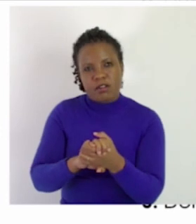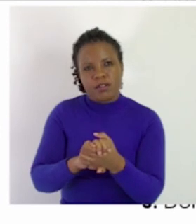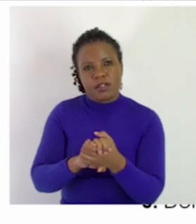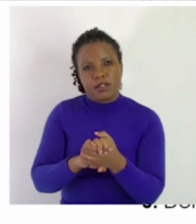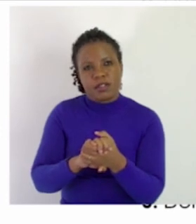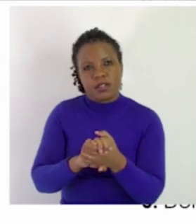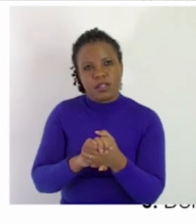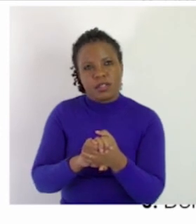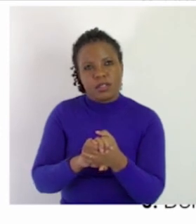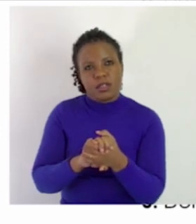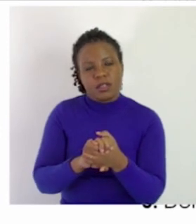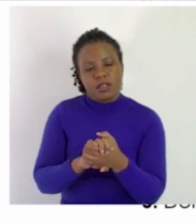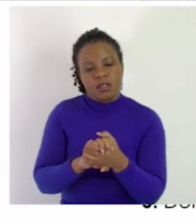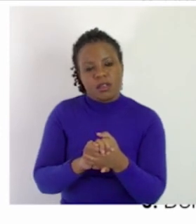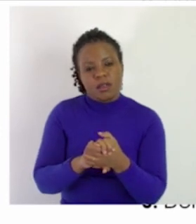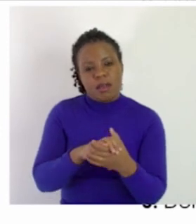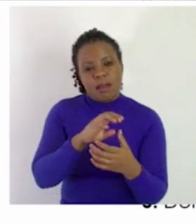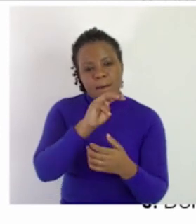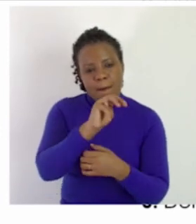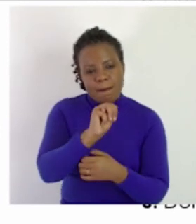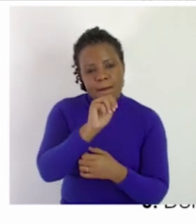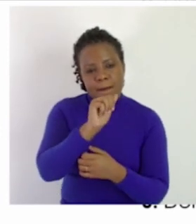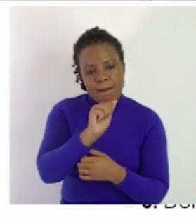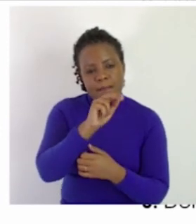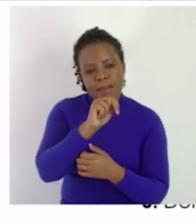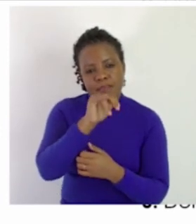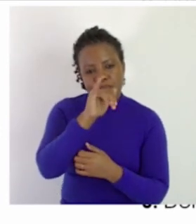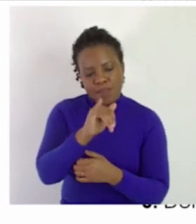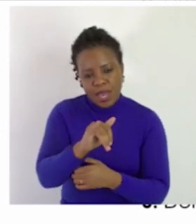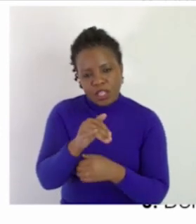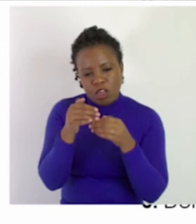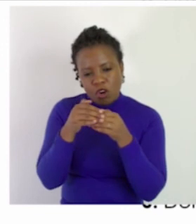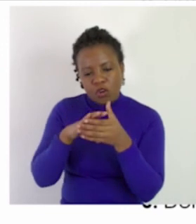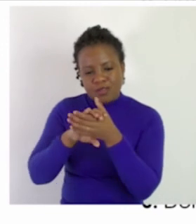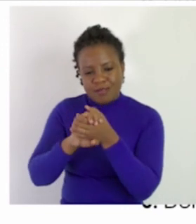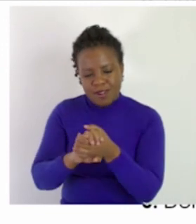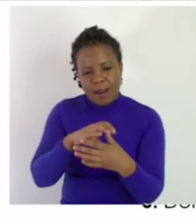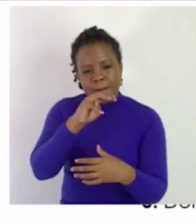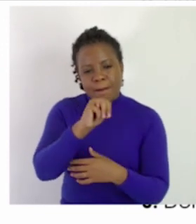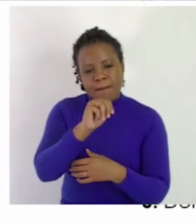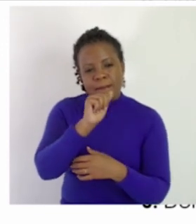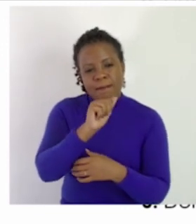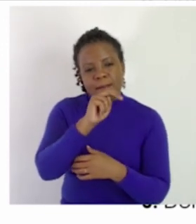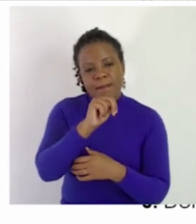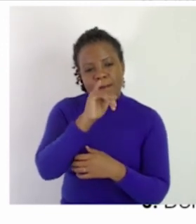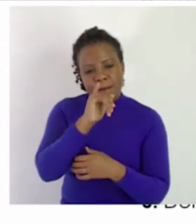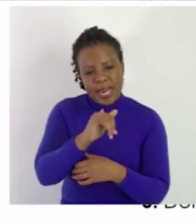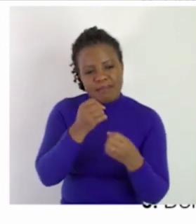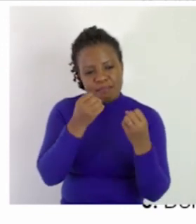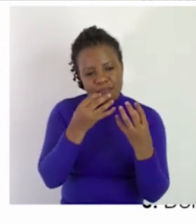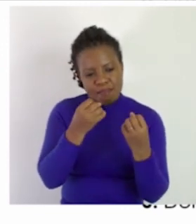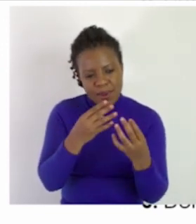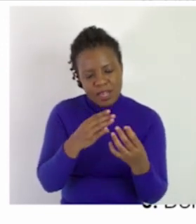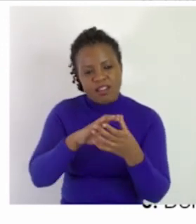don't have many close friends. Many will be appropriate there rather than using much.